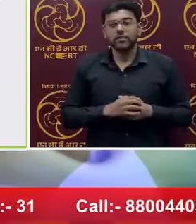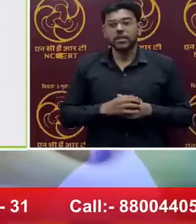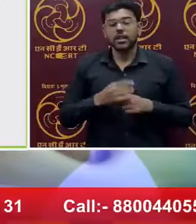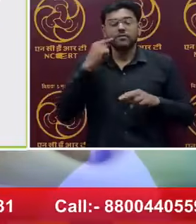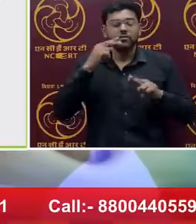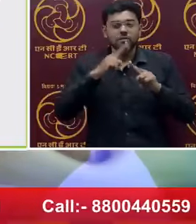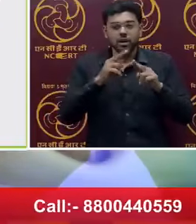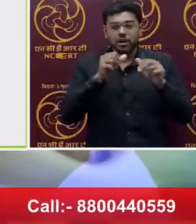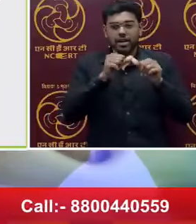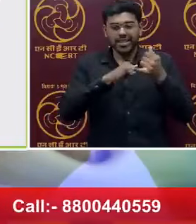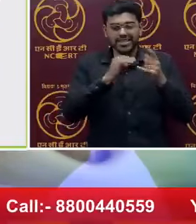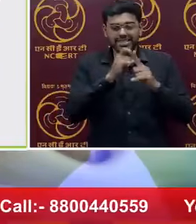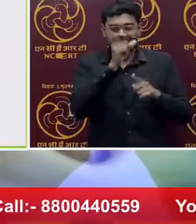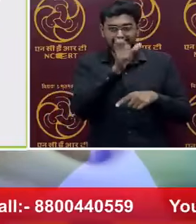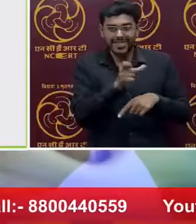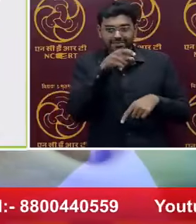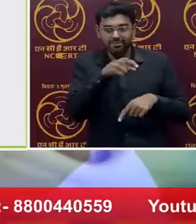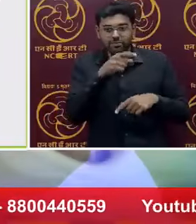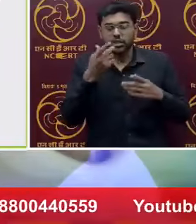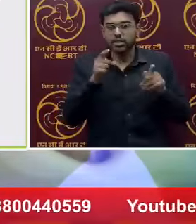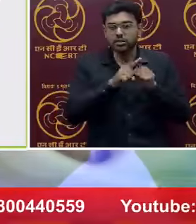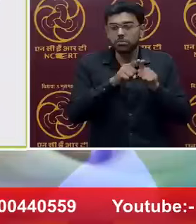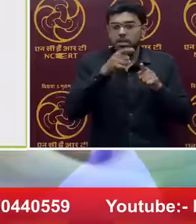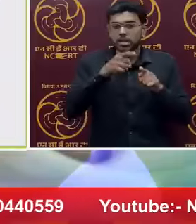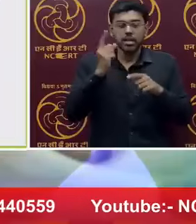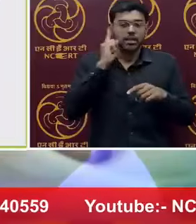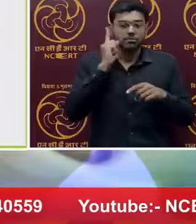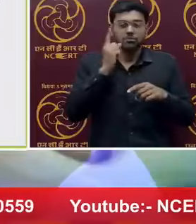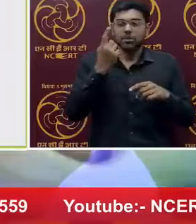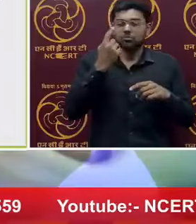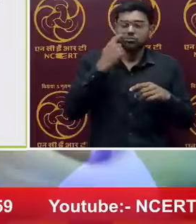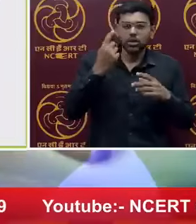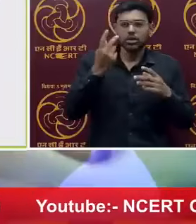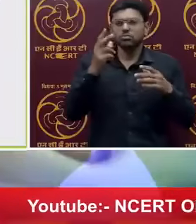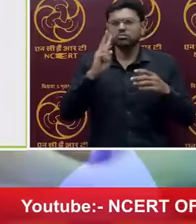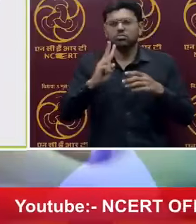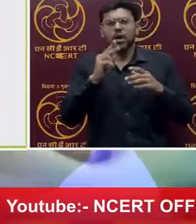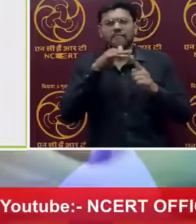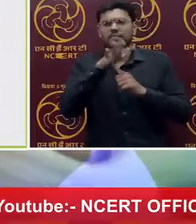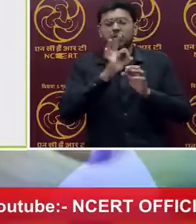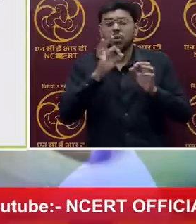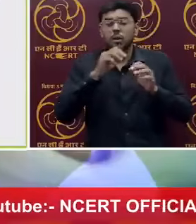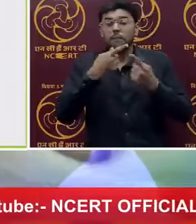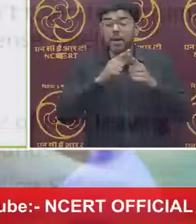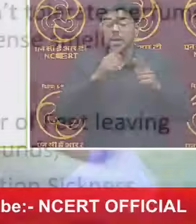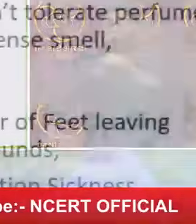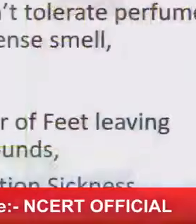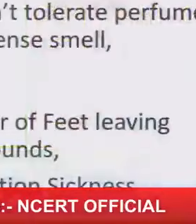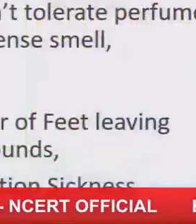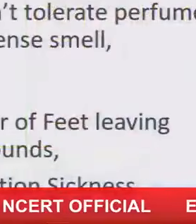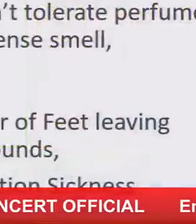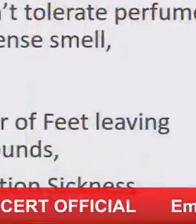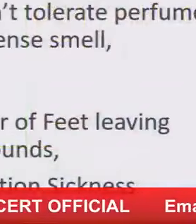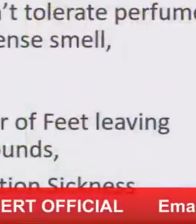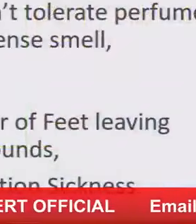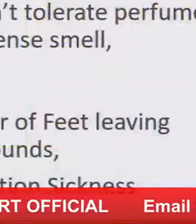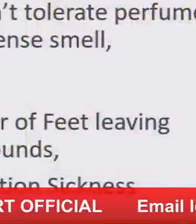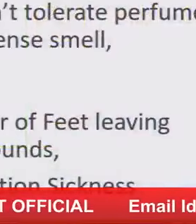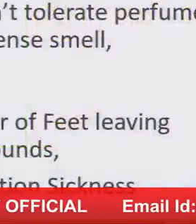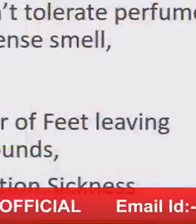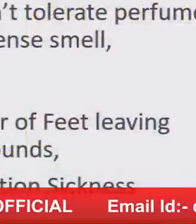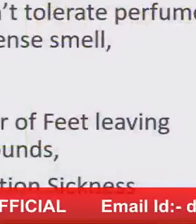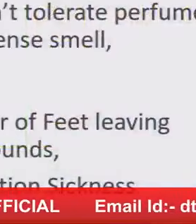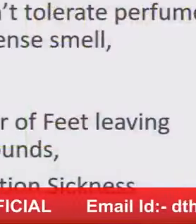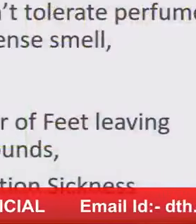case of autism children, when it is not just 2 sense organ which is affected, it's all the sense organ which is affected. So the kind